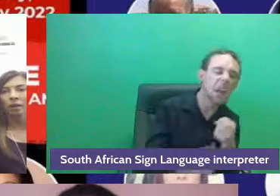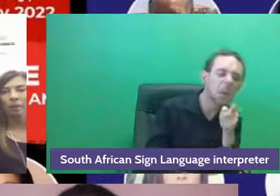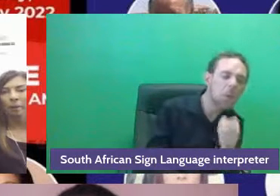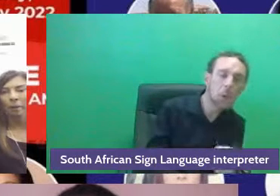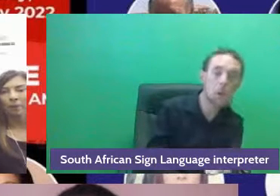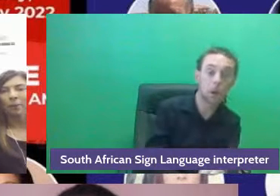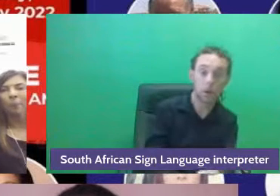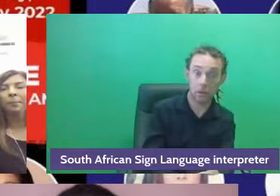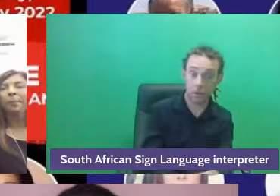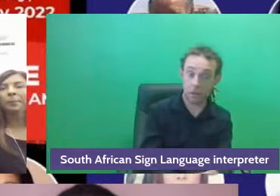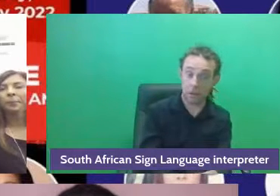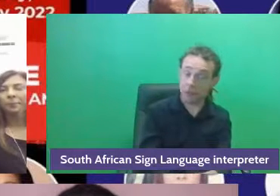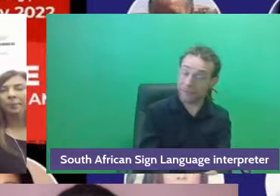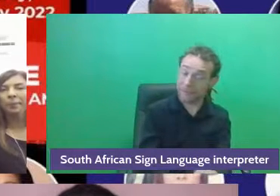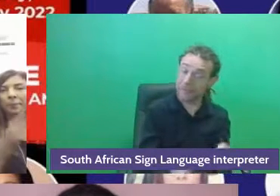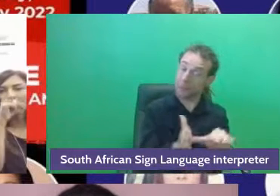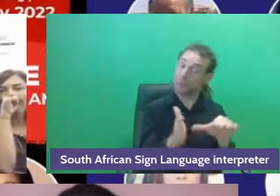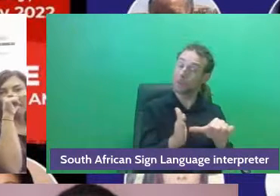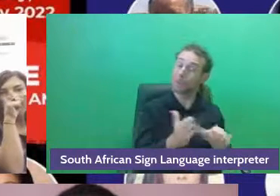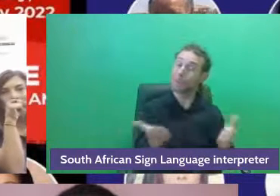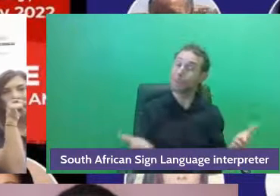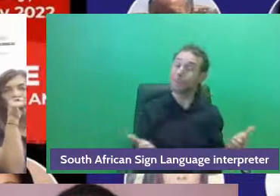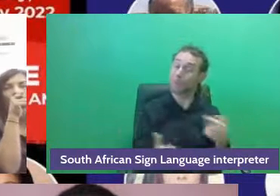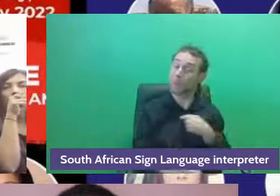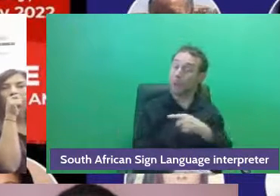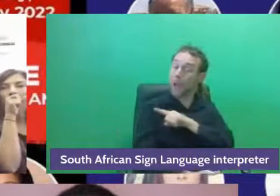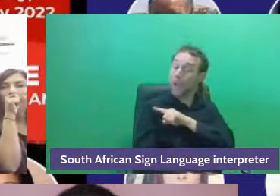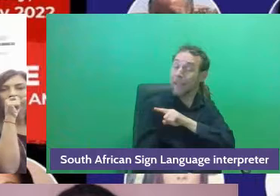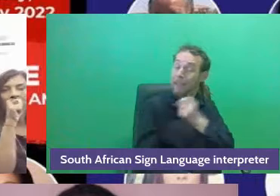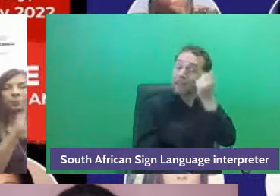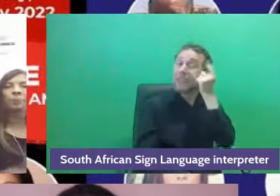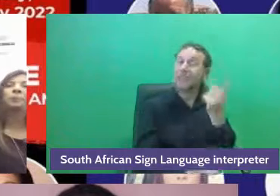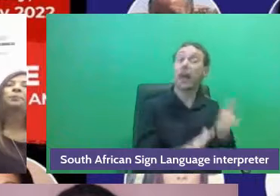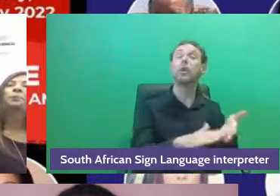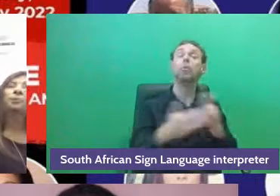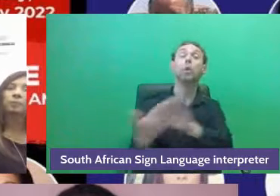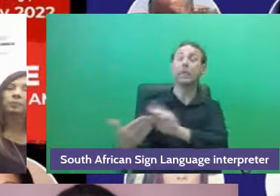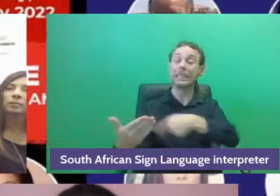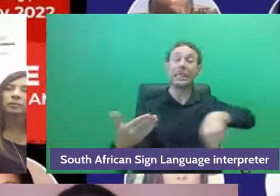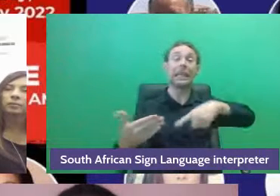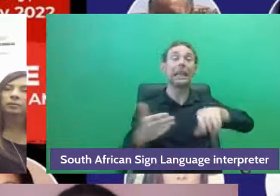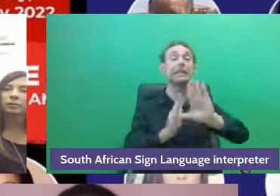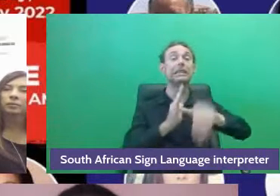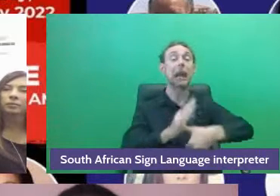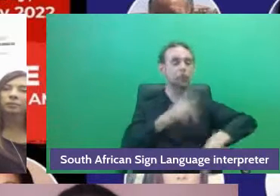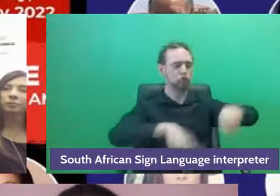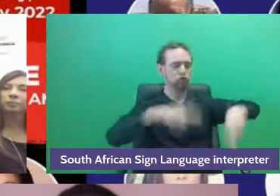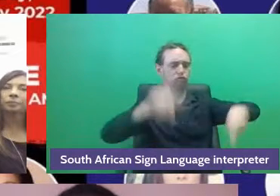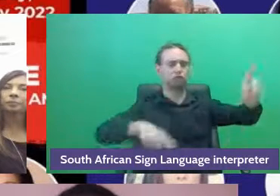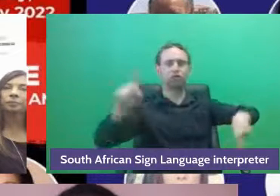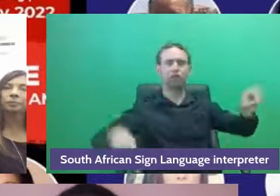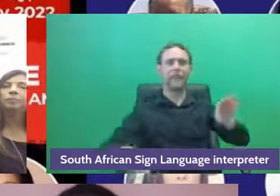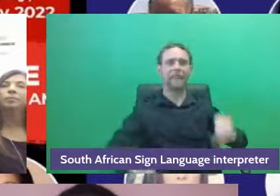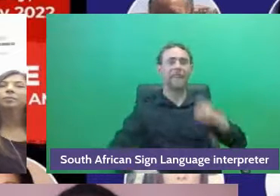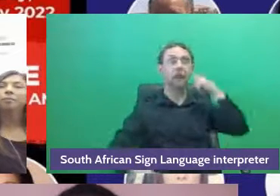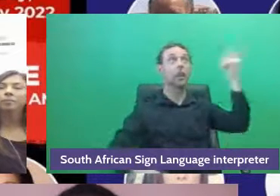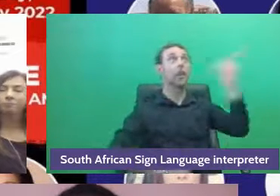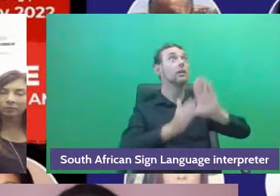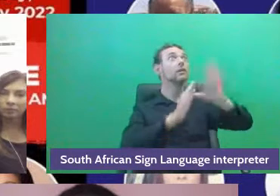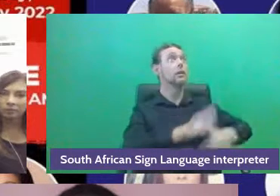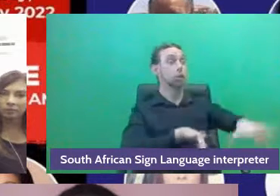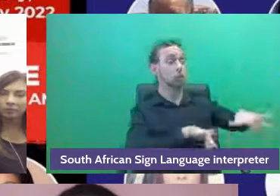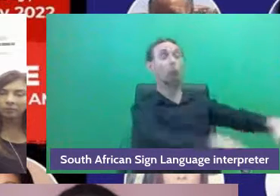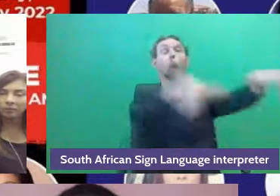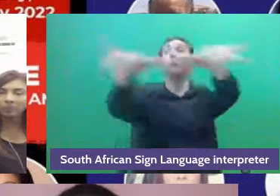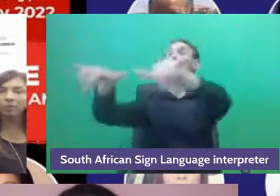diverse, and it should not be bundled up as one community. It should be the intersectionality should